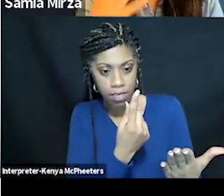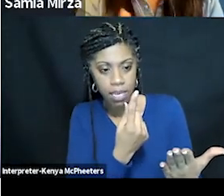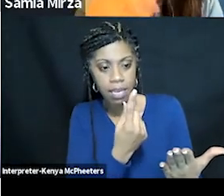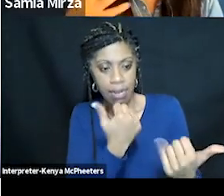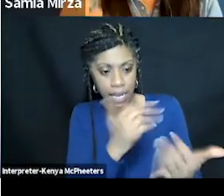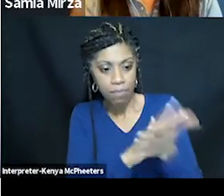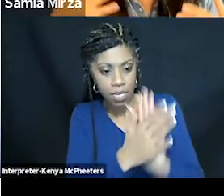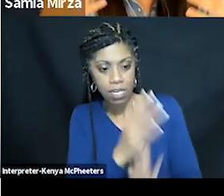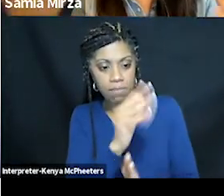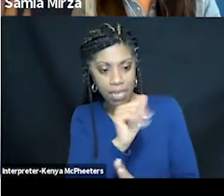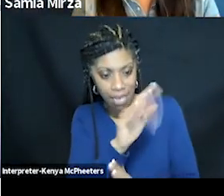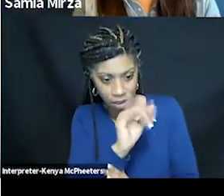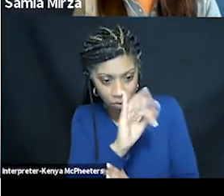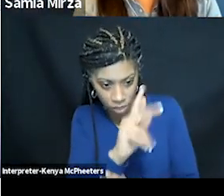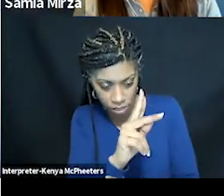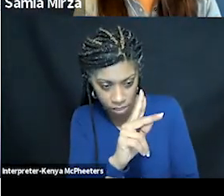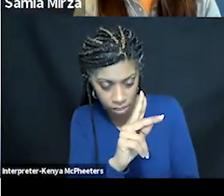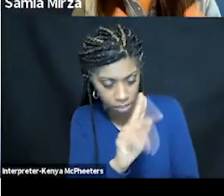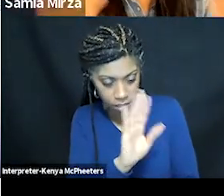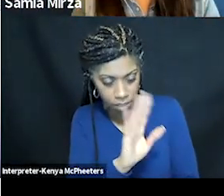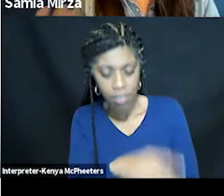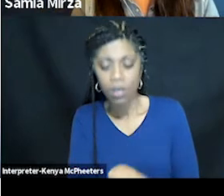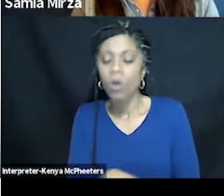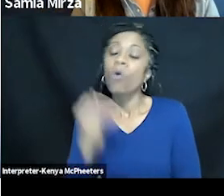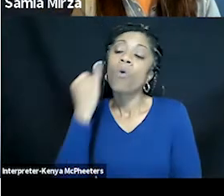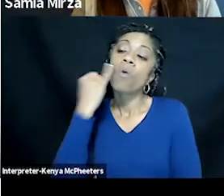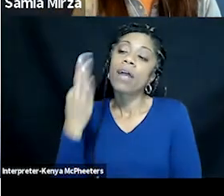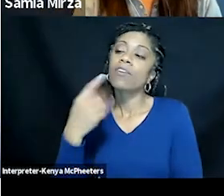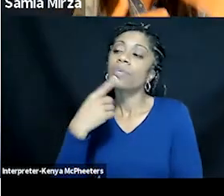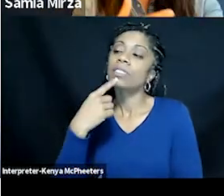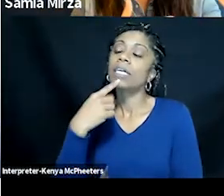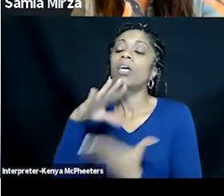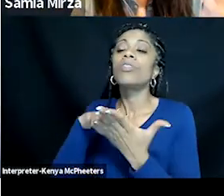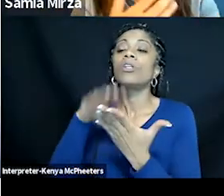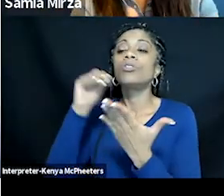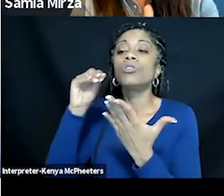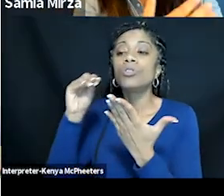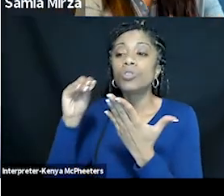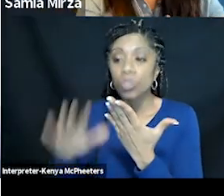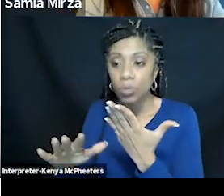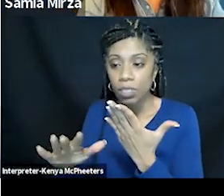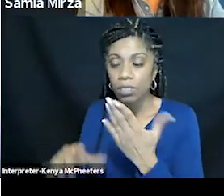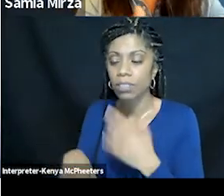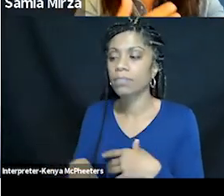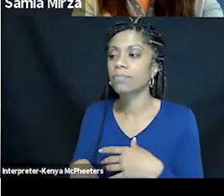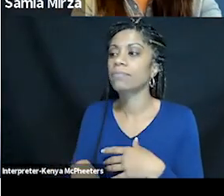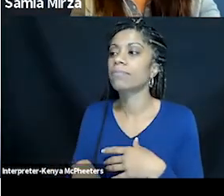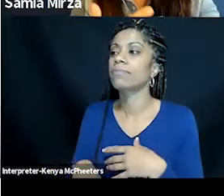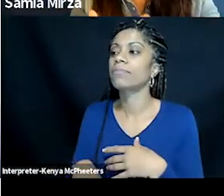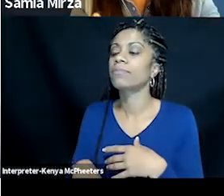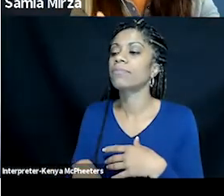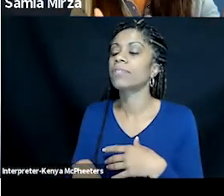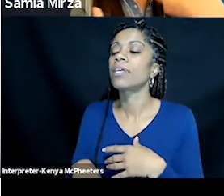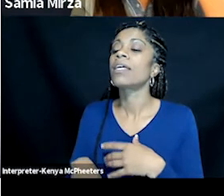then choose to describe the circumstances or the situation, and we can, you know, choose to say because of policies, because